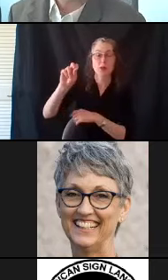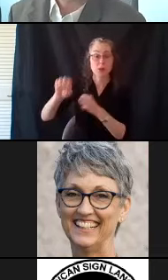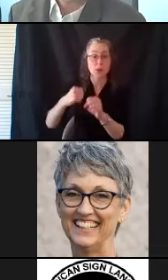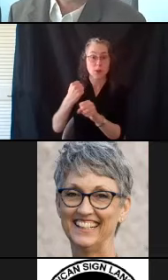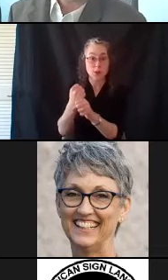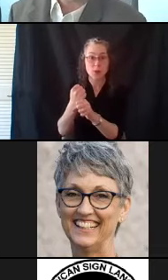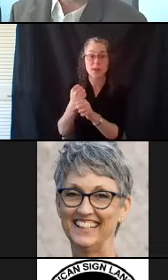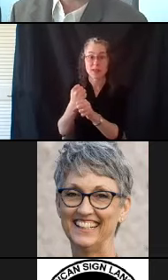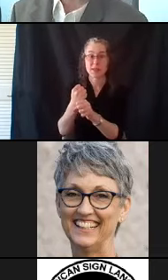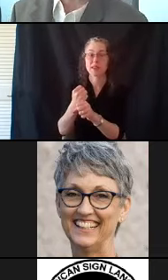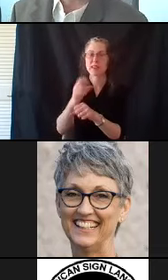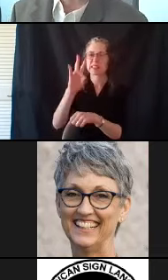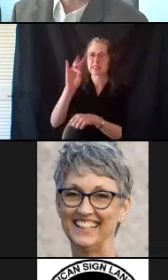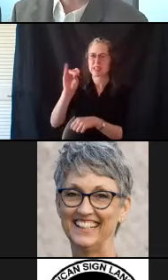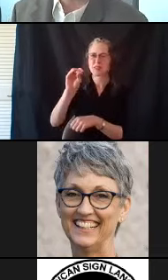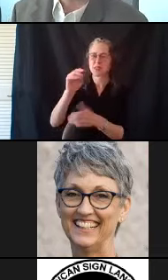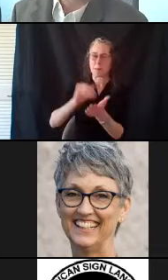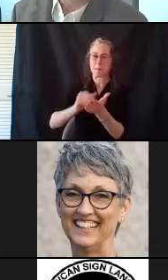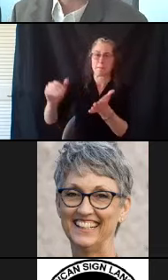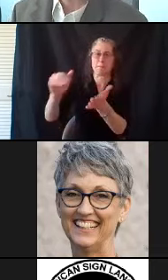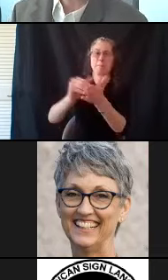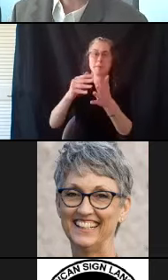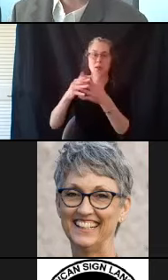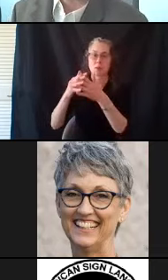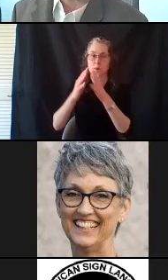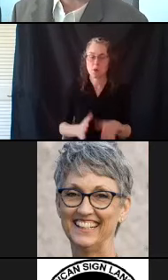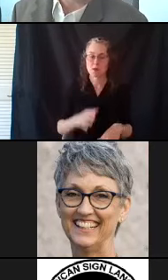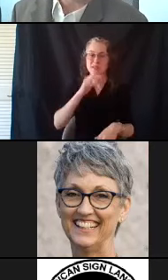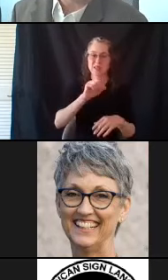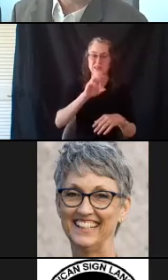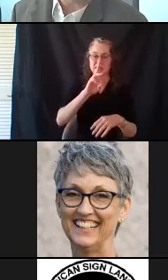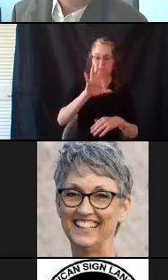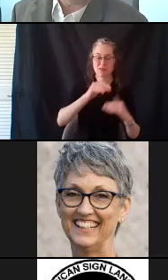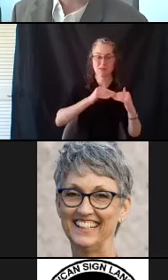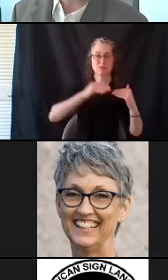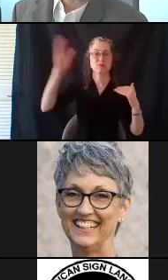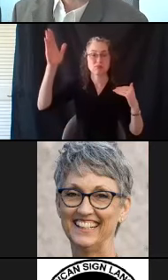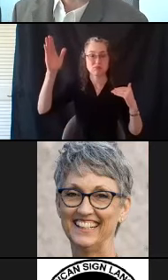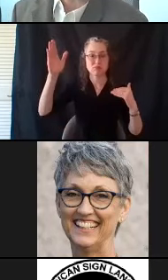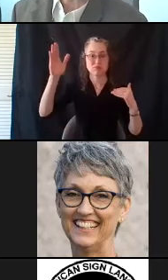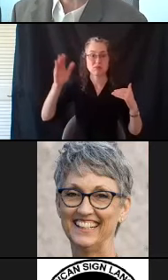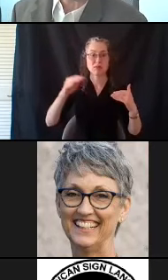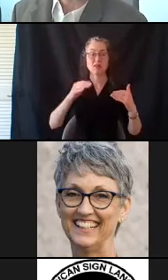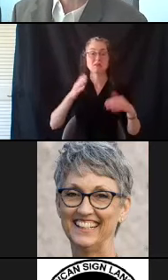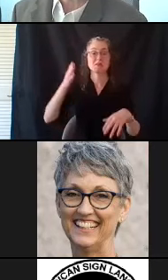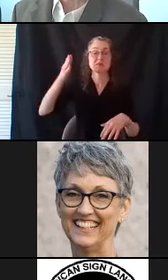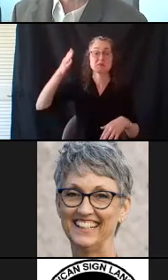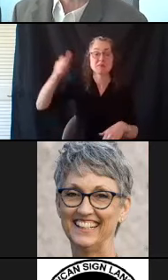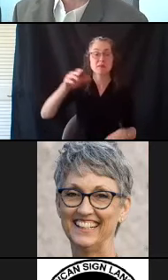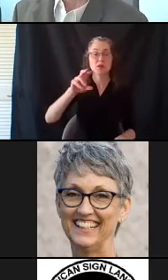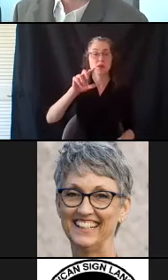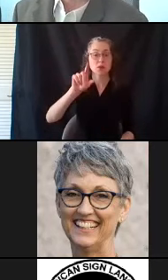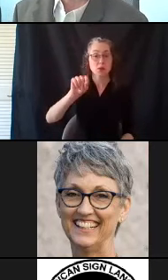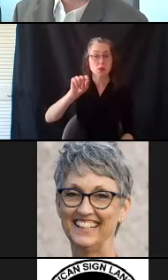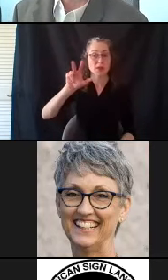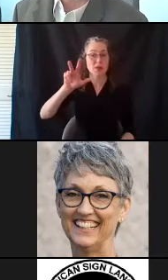older. And 5 years out from that, in 2035, 1 in 3 households will